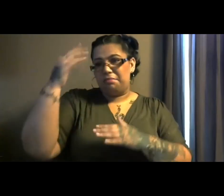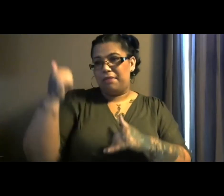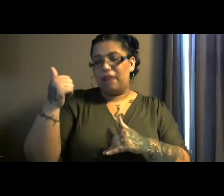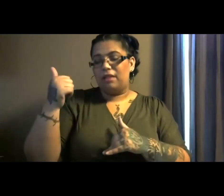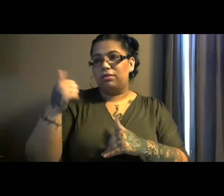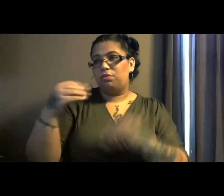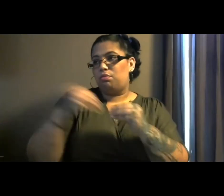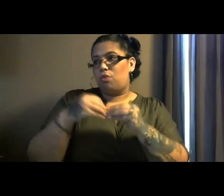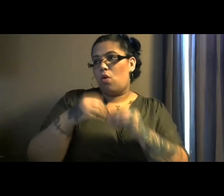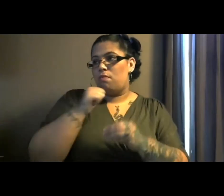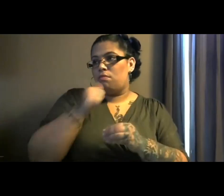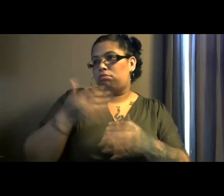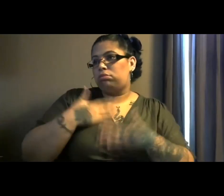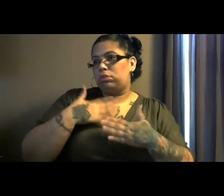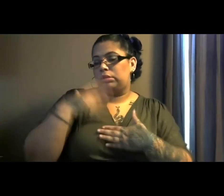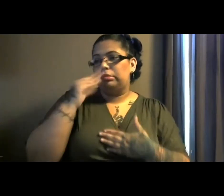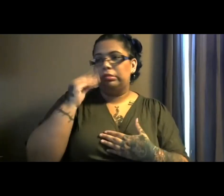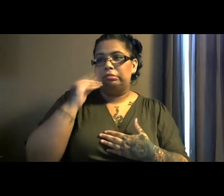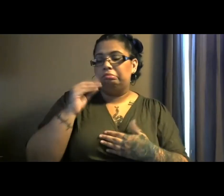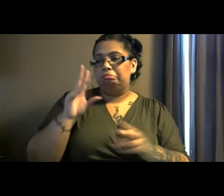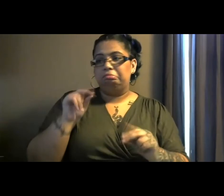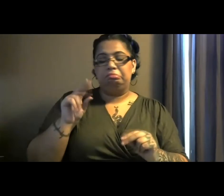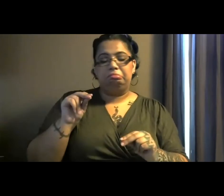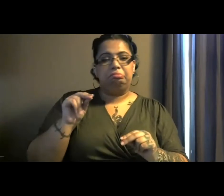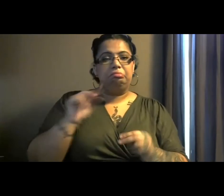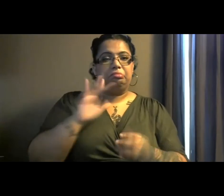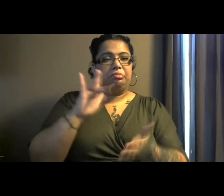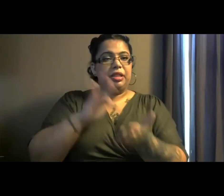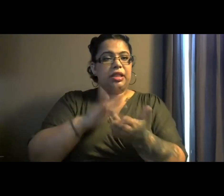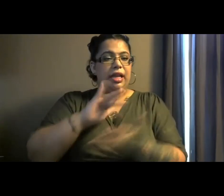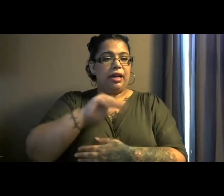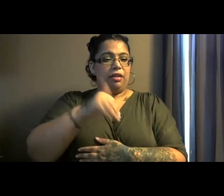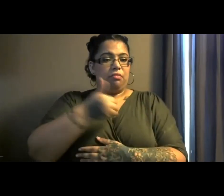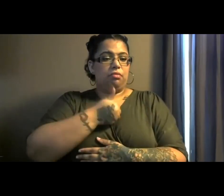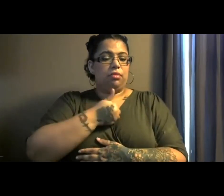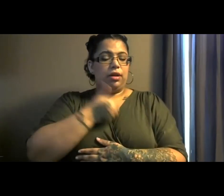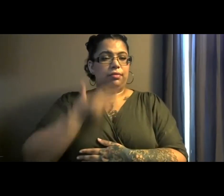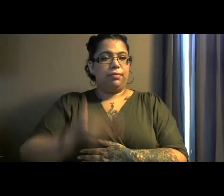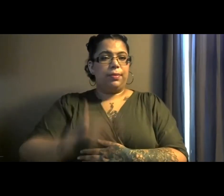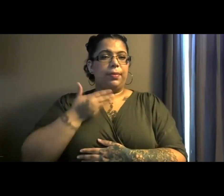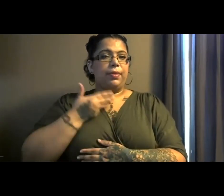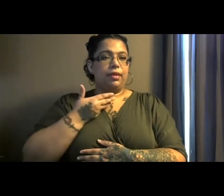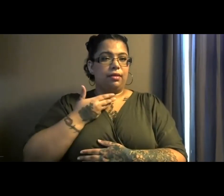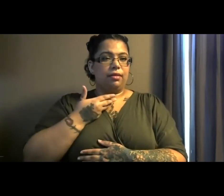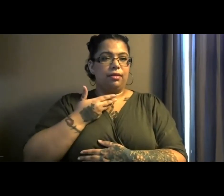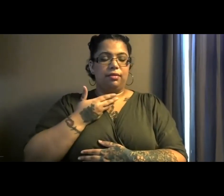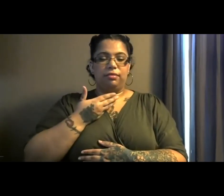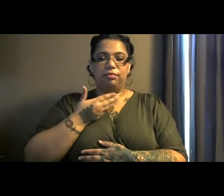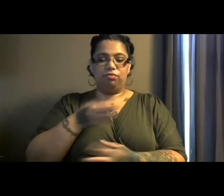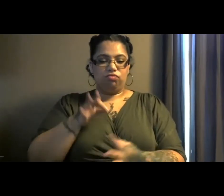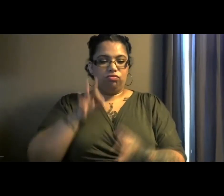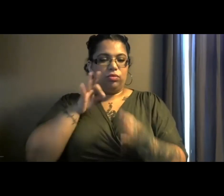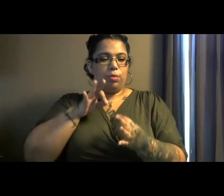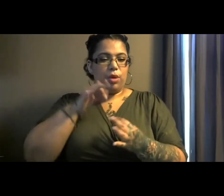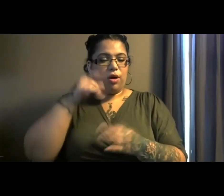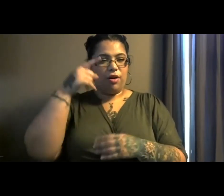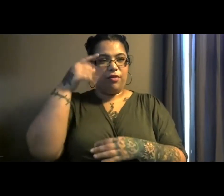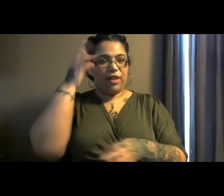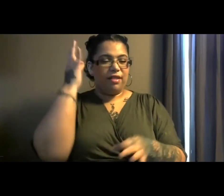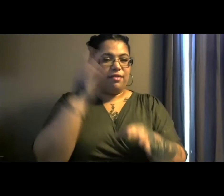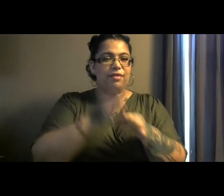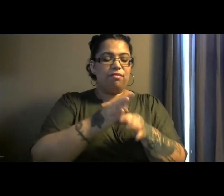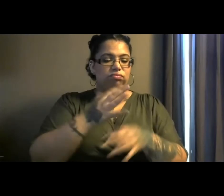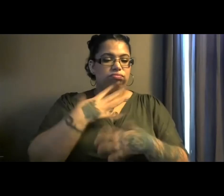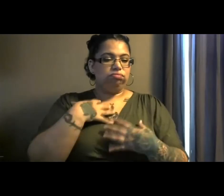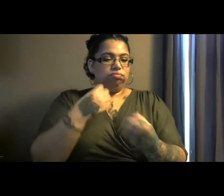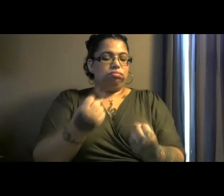of my being, there is complete poise, perfect faith and confidence. I am forever one